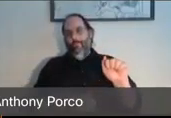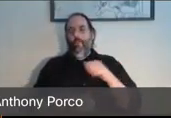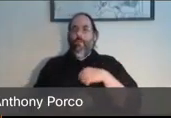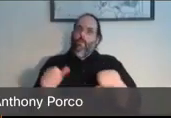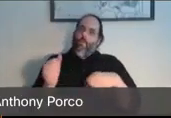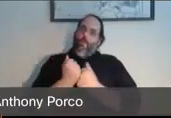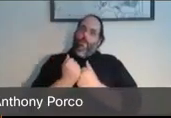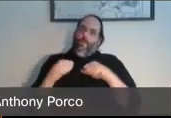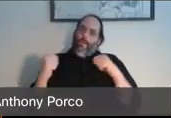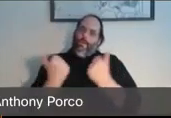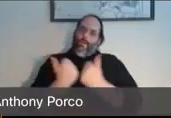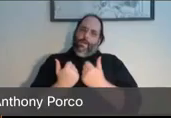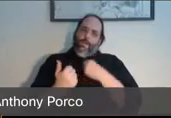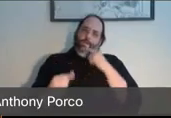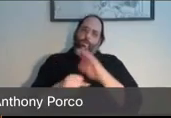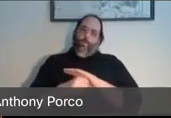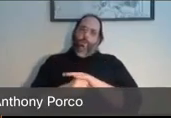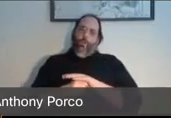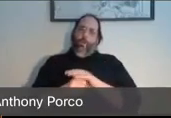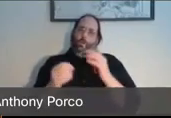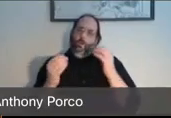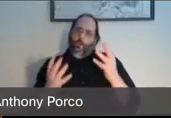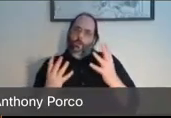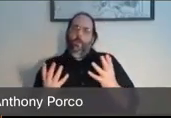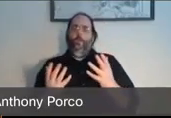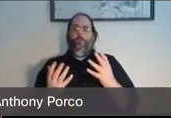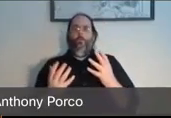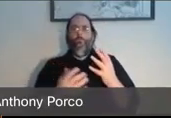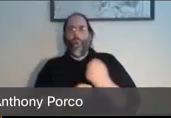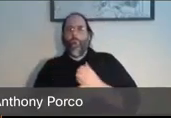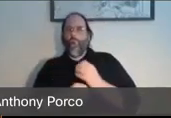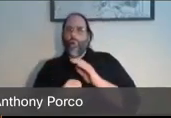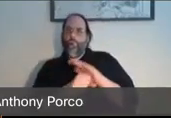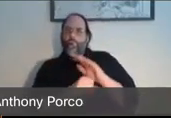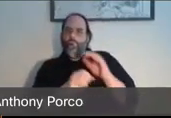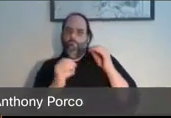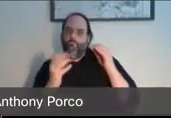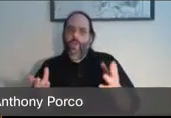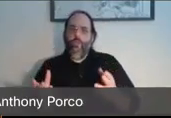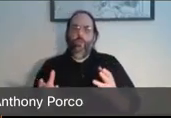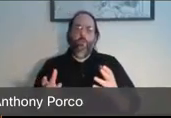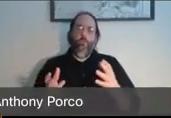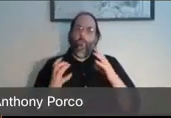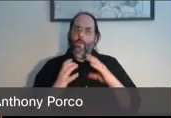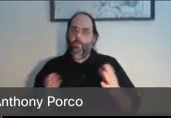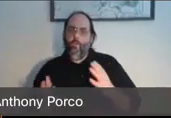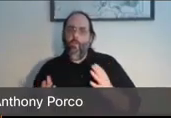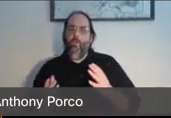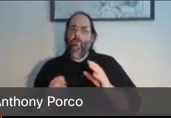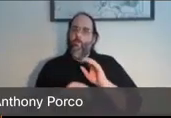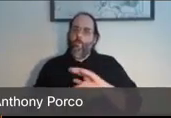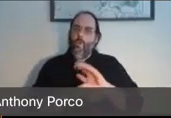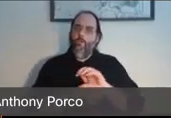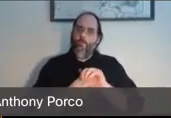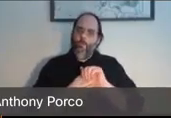the agency by making sure that individuals receive adequate information, customer service, and counseling and